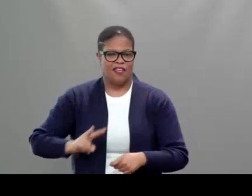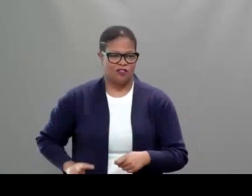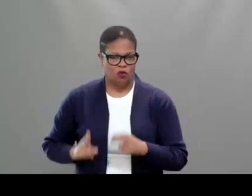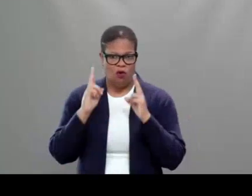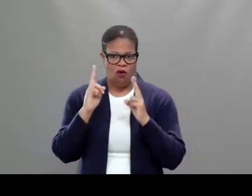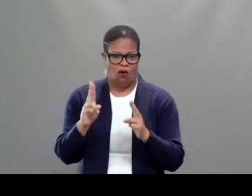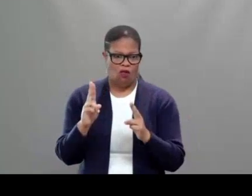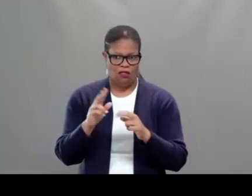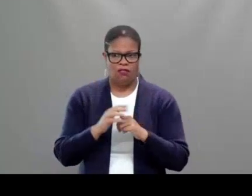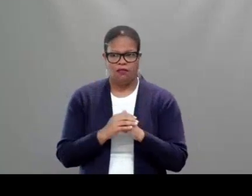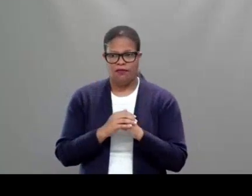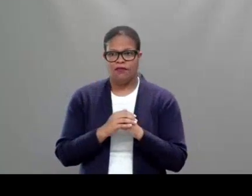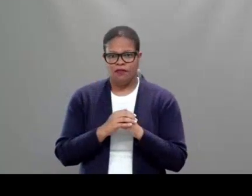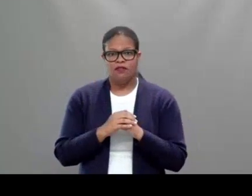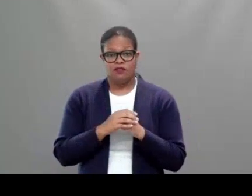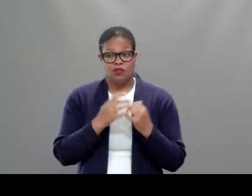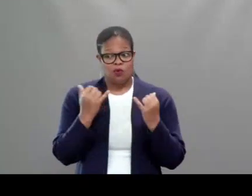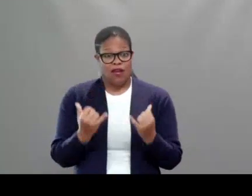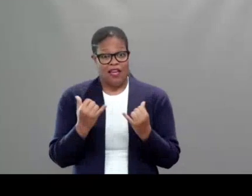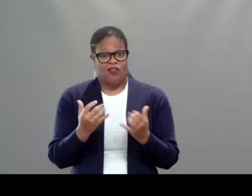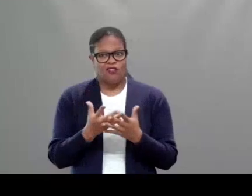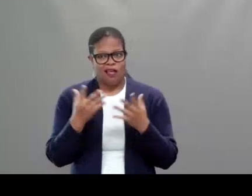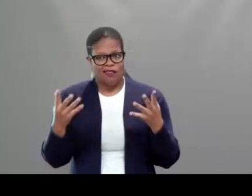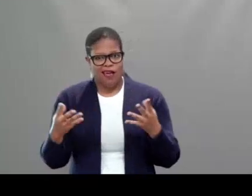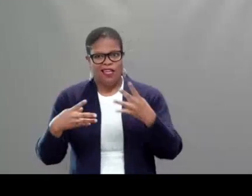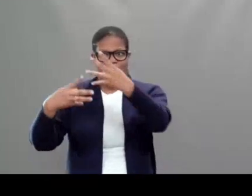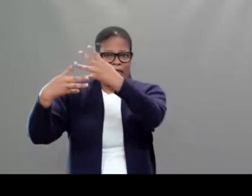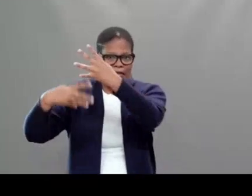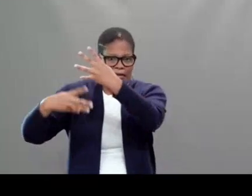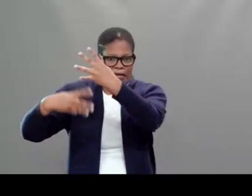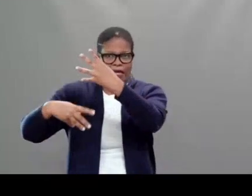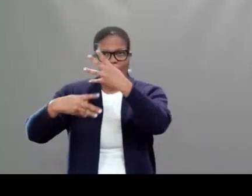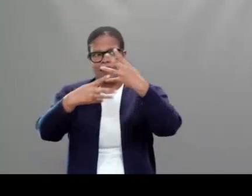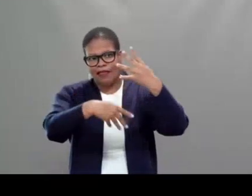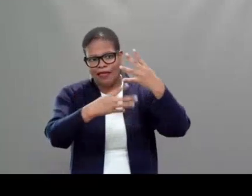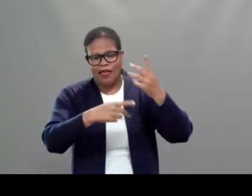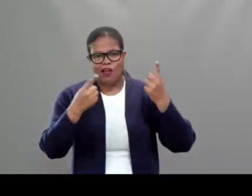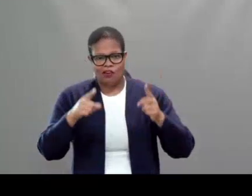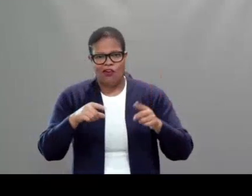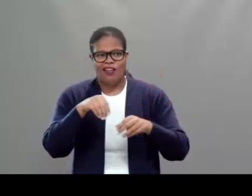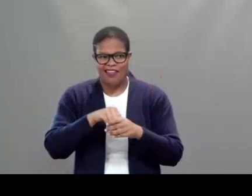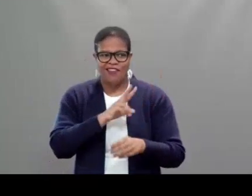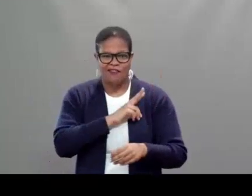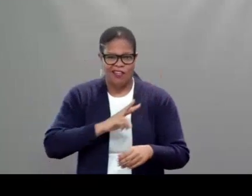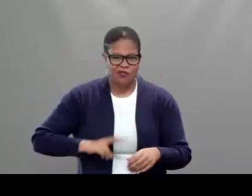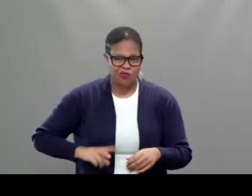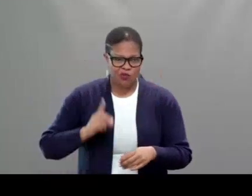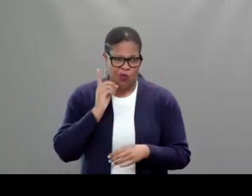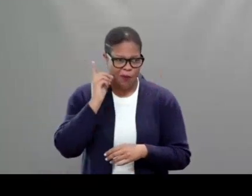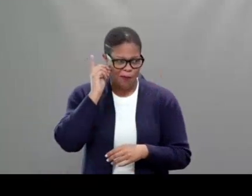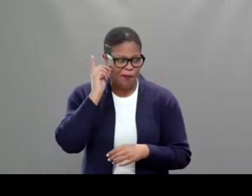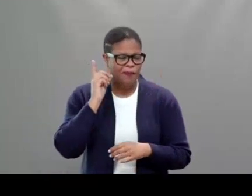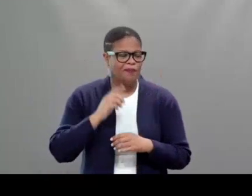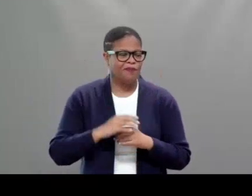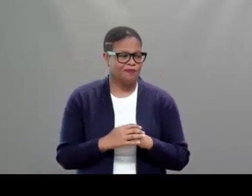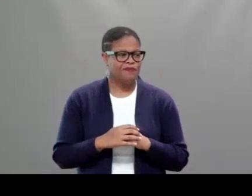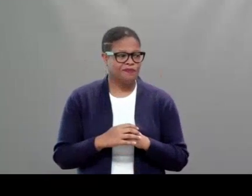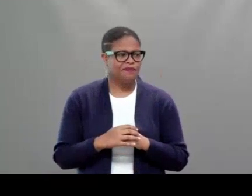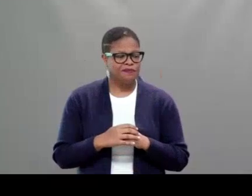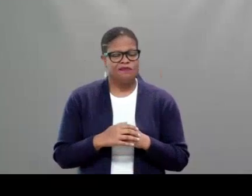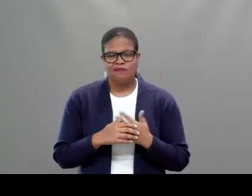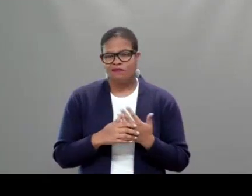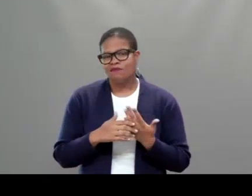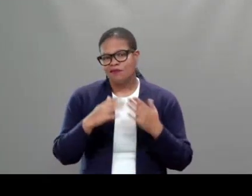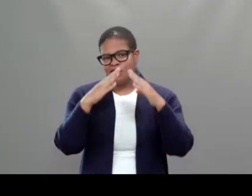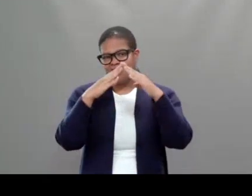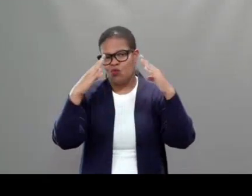So there is a lot of leaking that is occurring in our Vestal dormitory